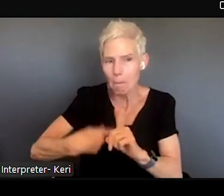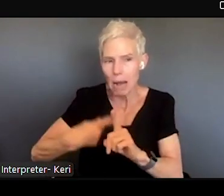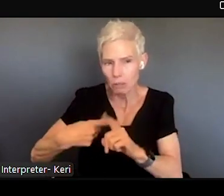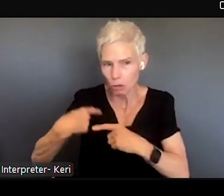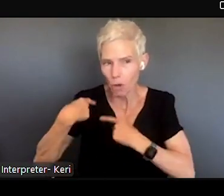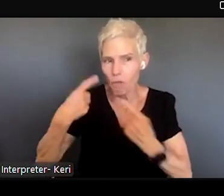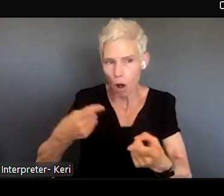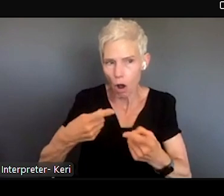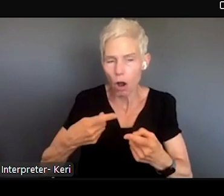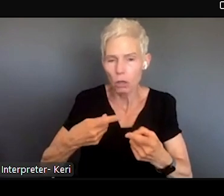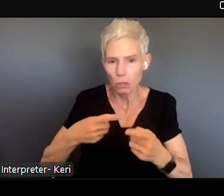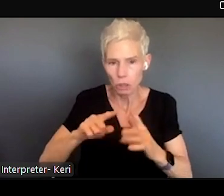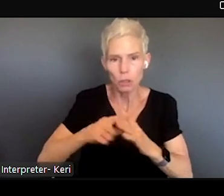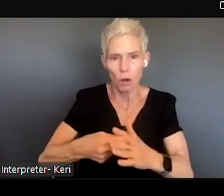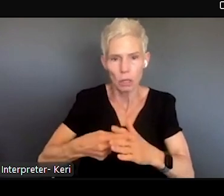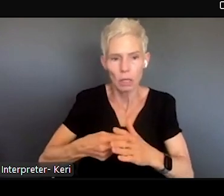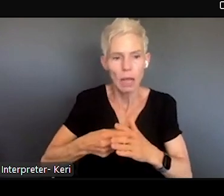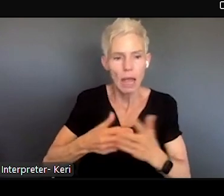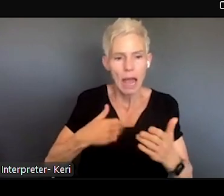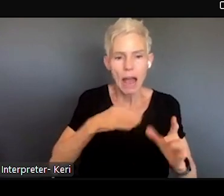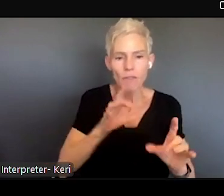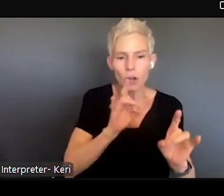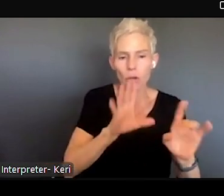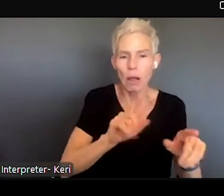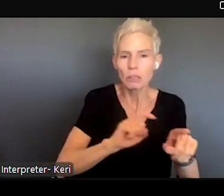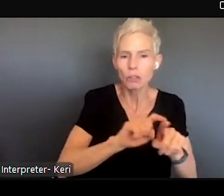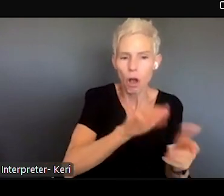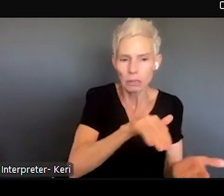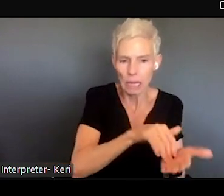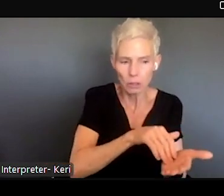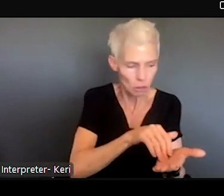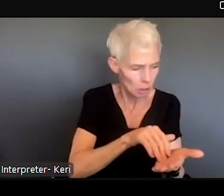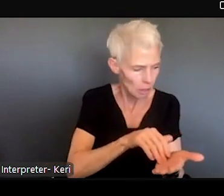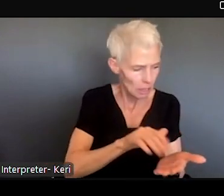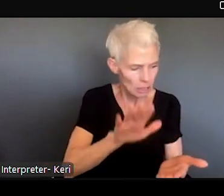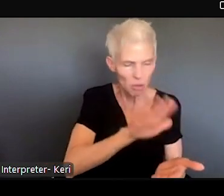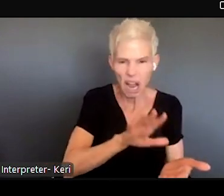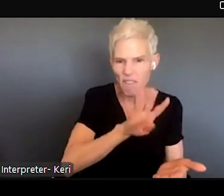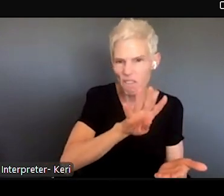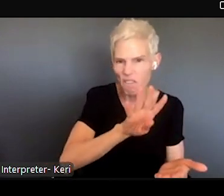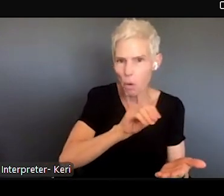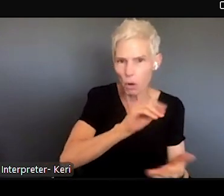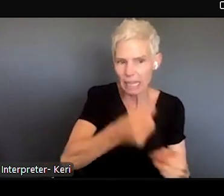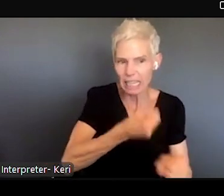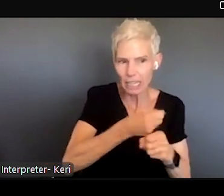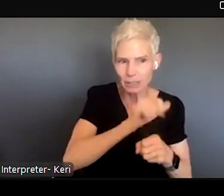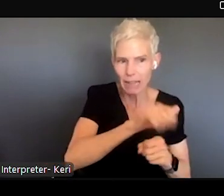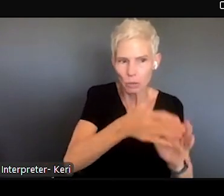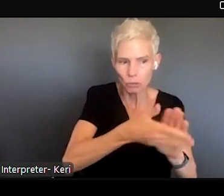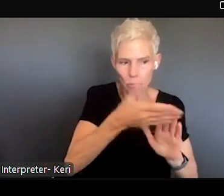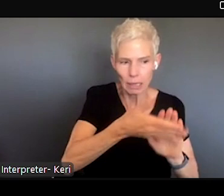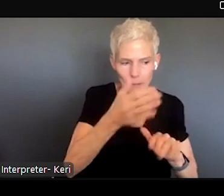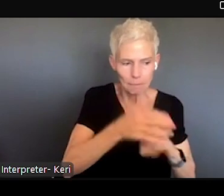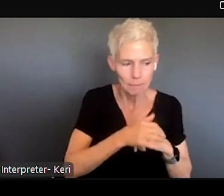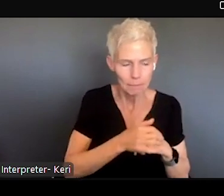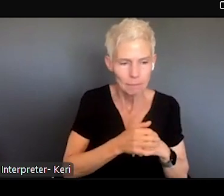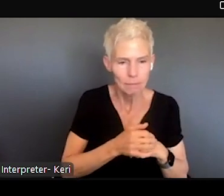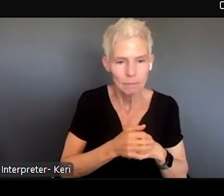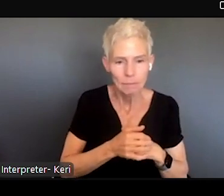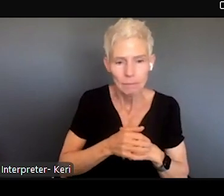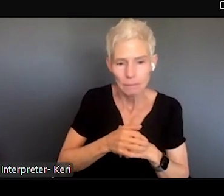also have our crisis call center, and that has been close to 40 years that's been running. Wonderful.